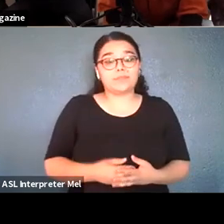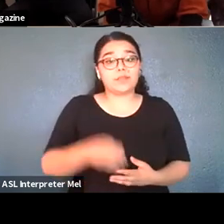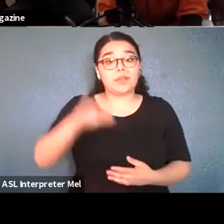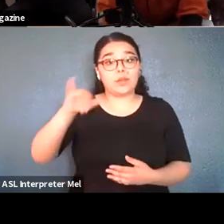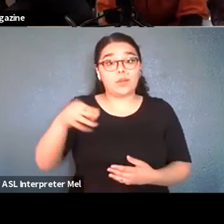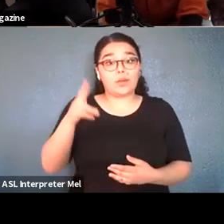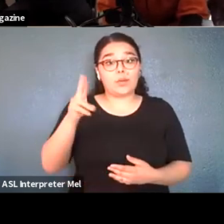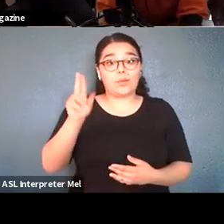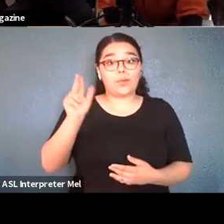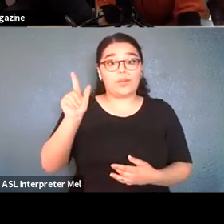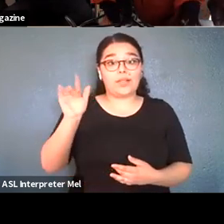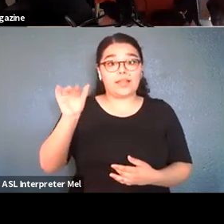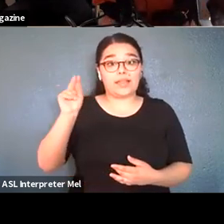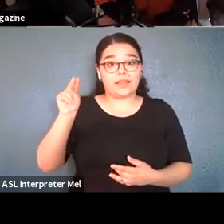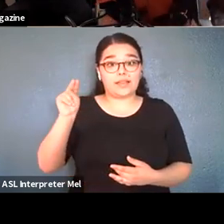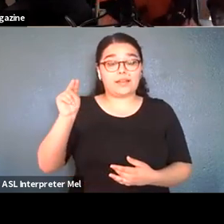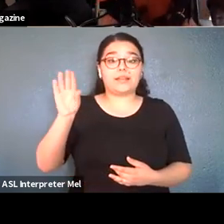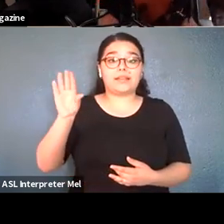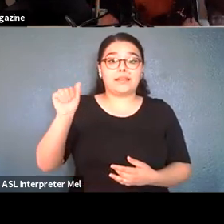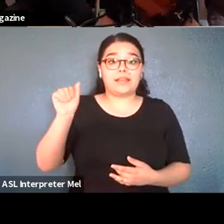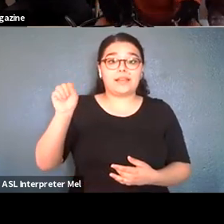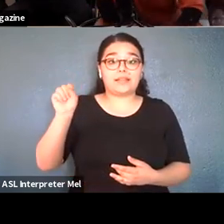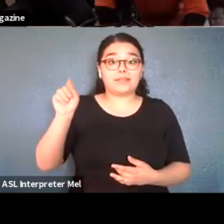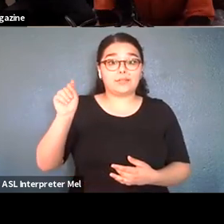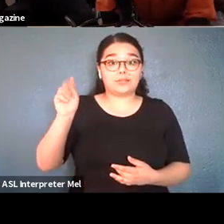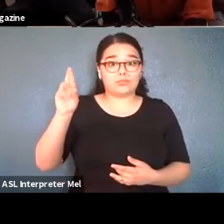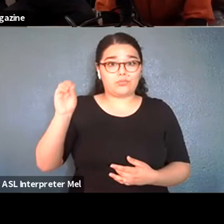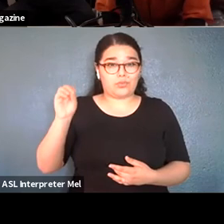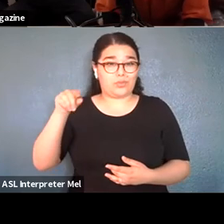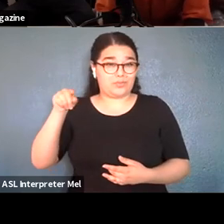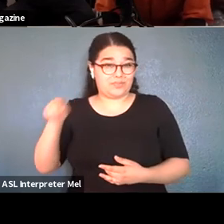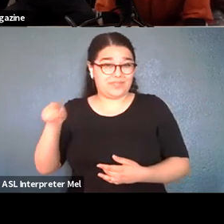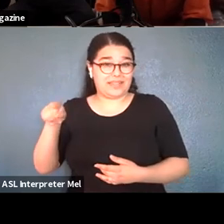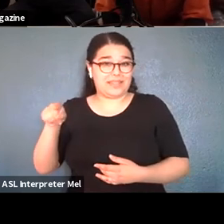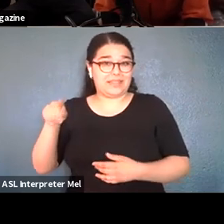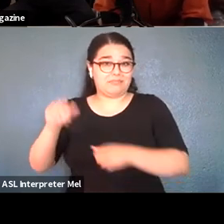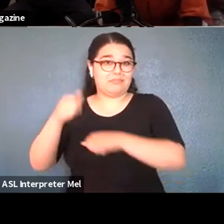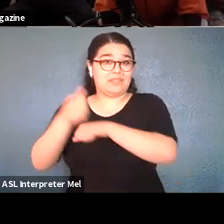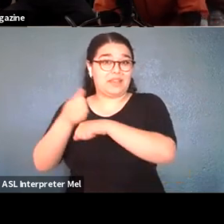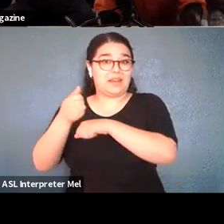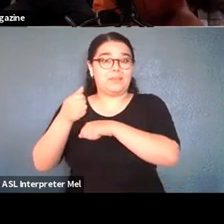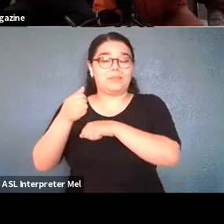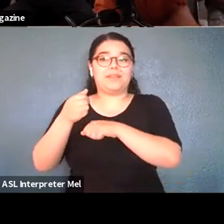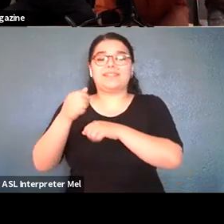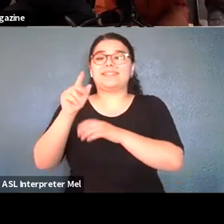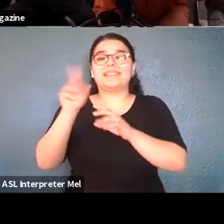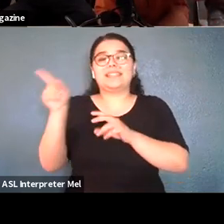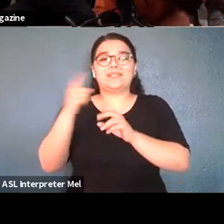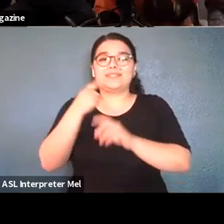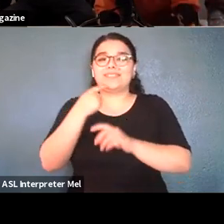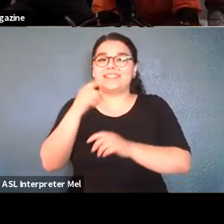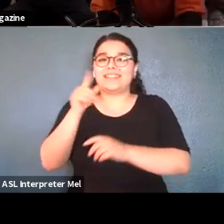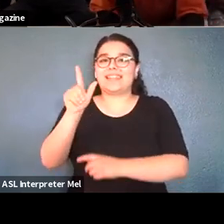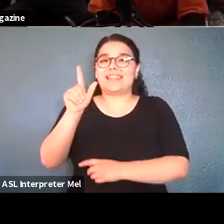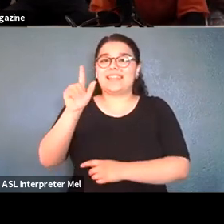wrote a legislation, and I, by the way, love to fuck with the colonial language, but please credit us